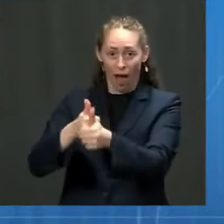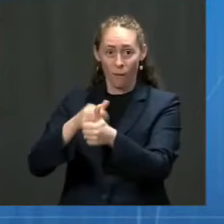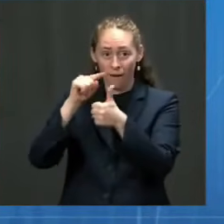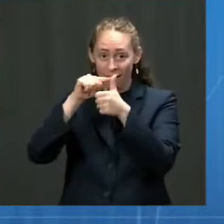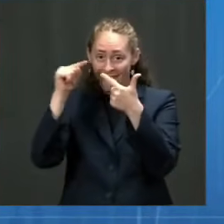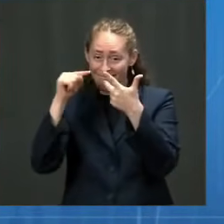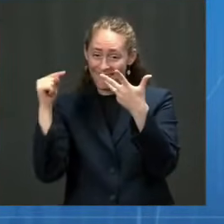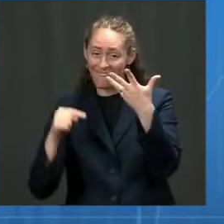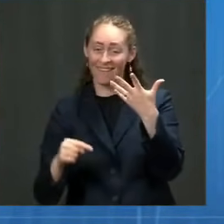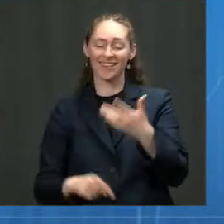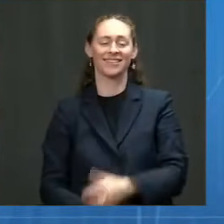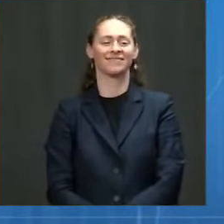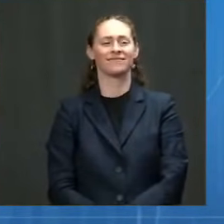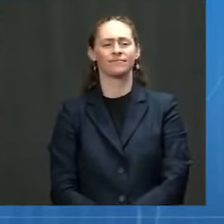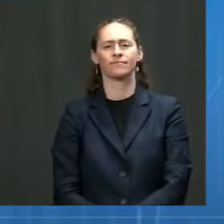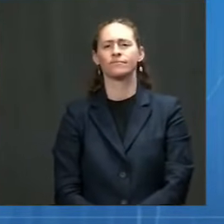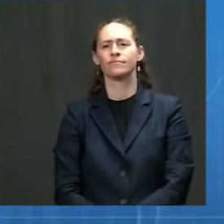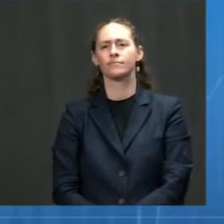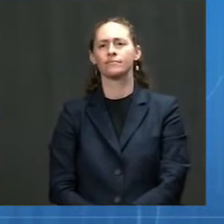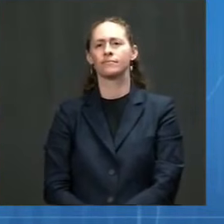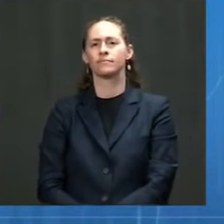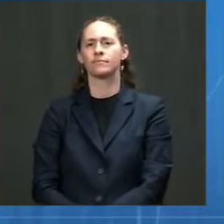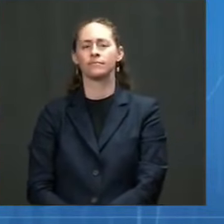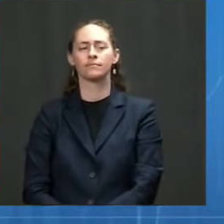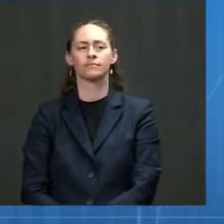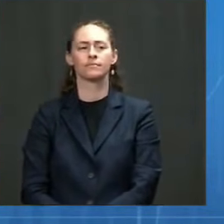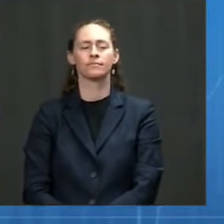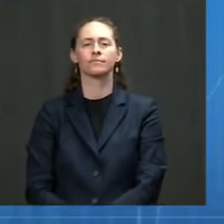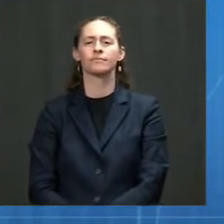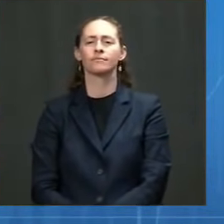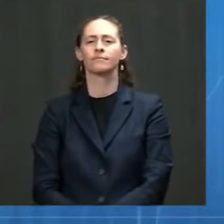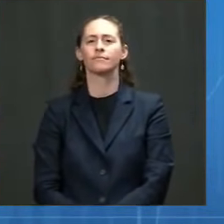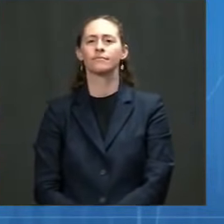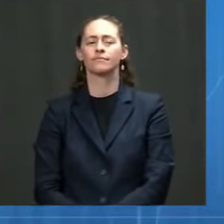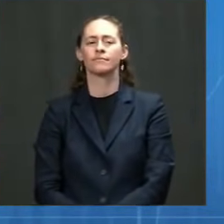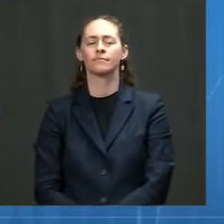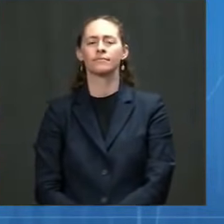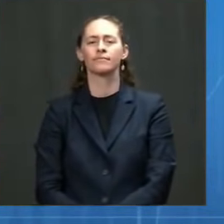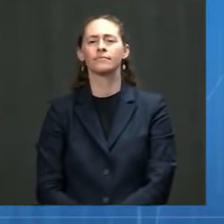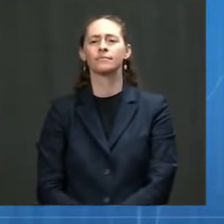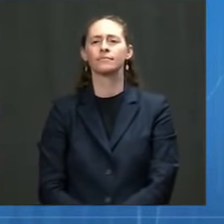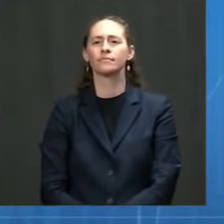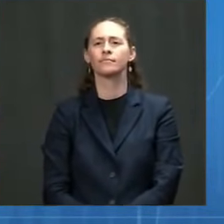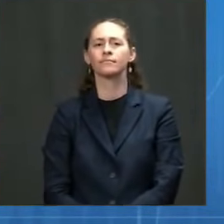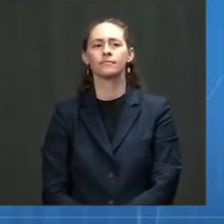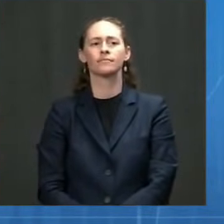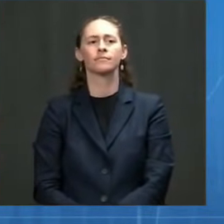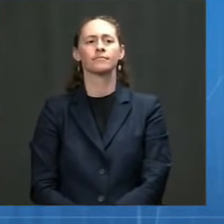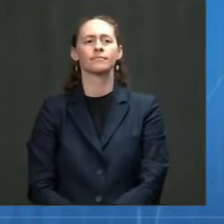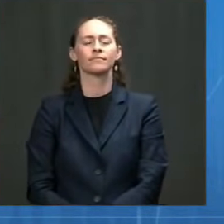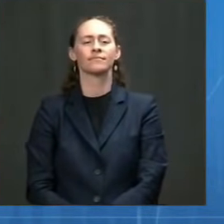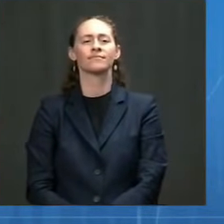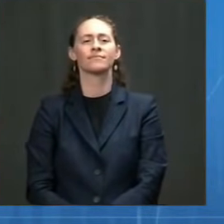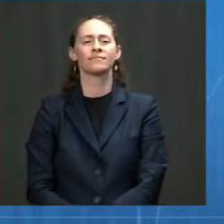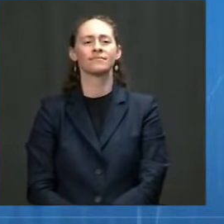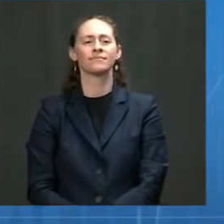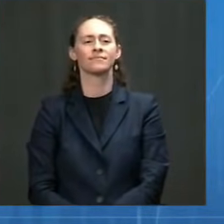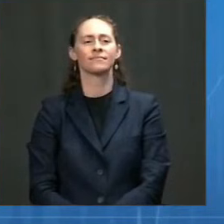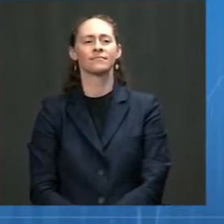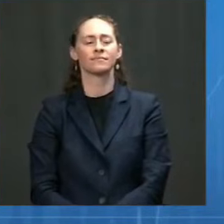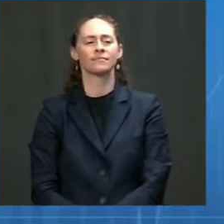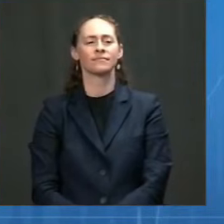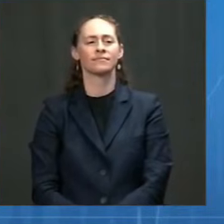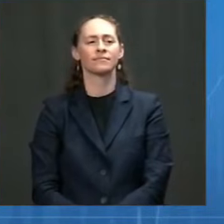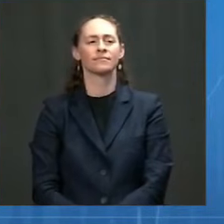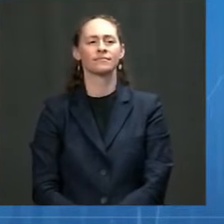Next question. Caitlin Collins, CNN. Thanks so much. Several of you and the